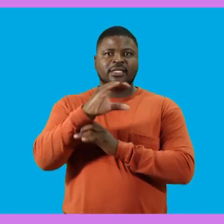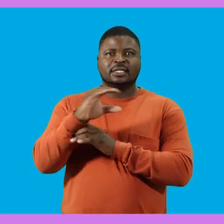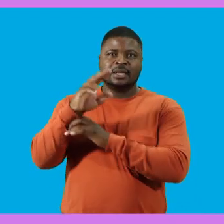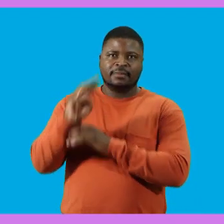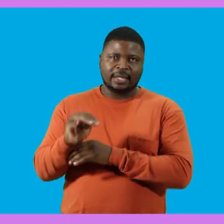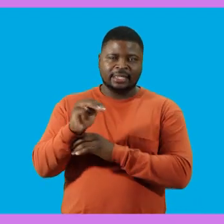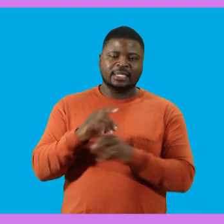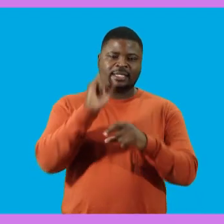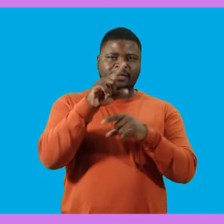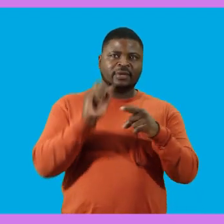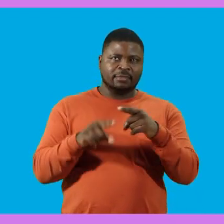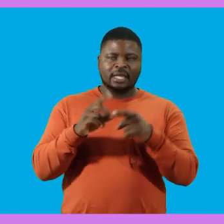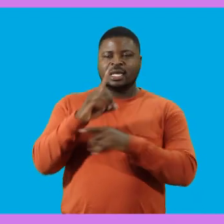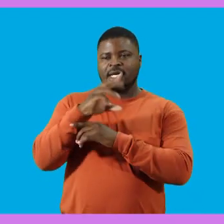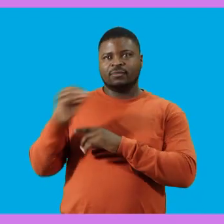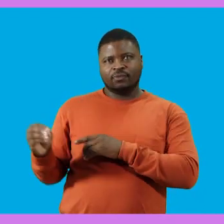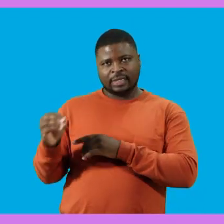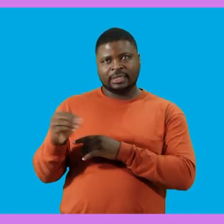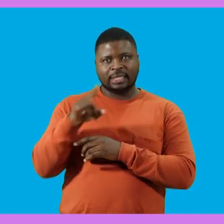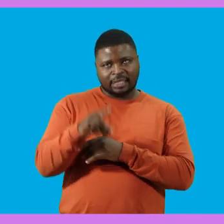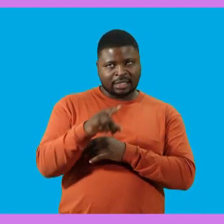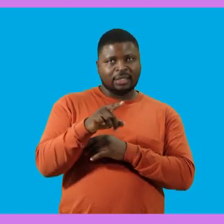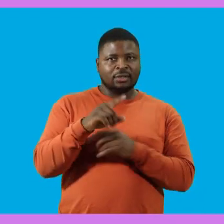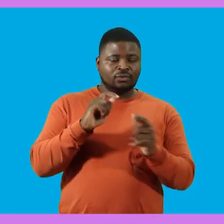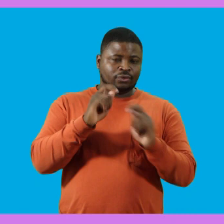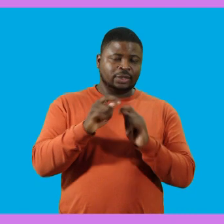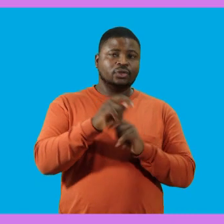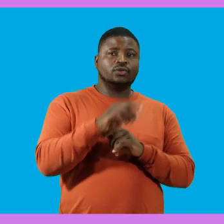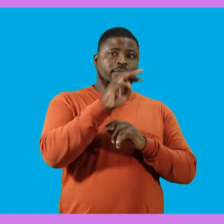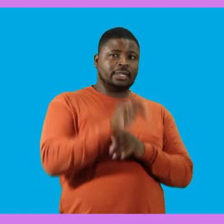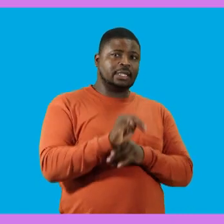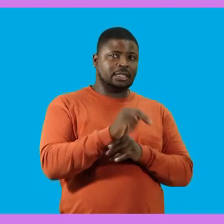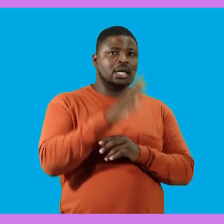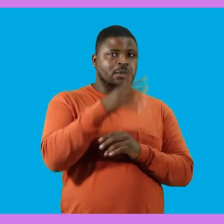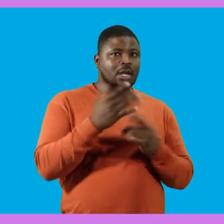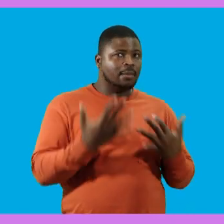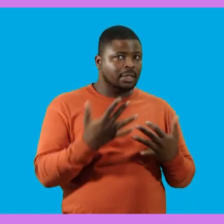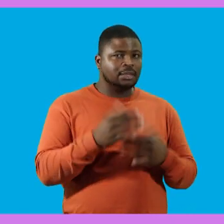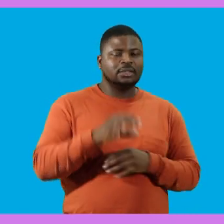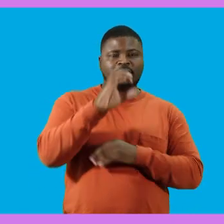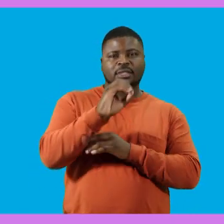centimeters divided by 100 to go to meters, and that's going to be